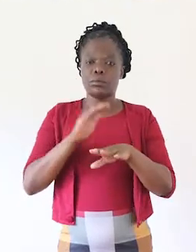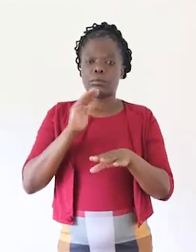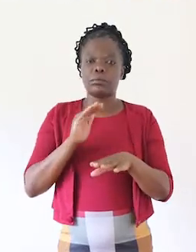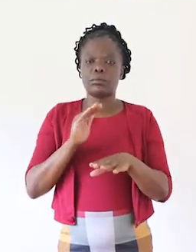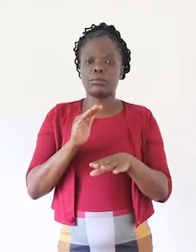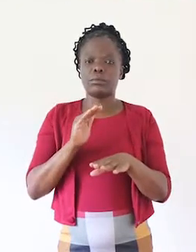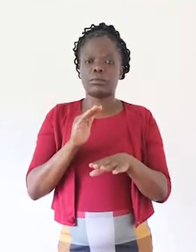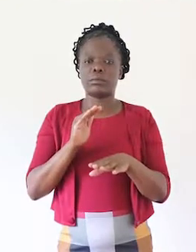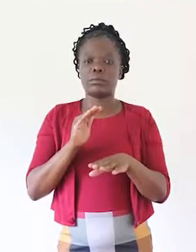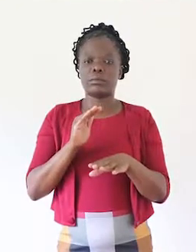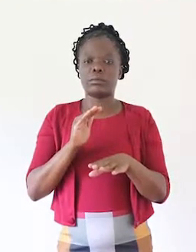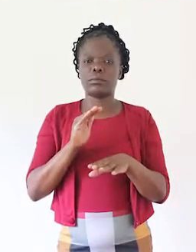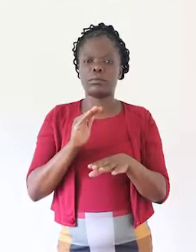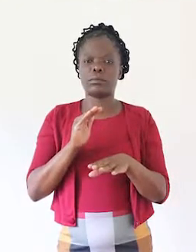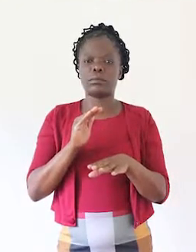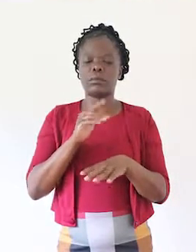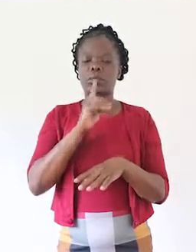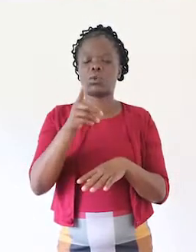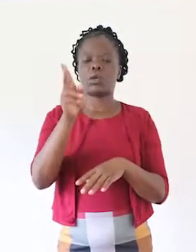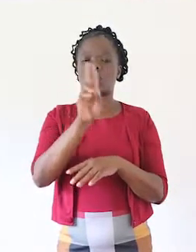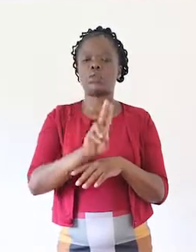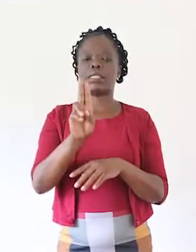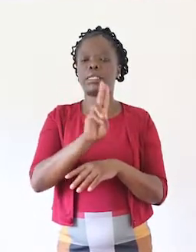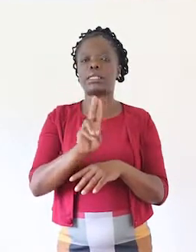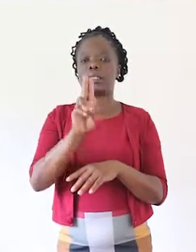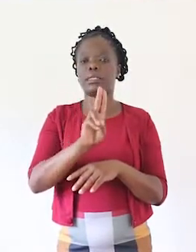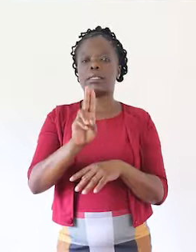Good. So we are going to